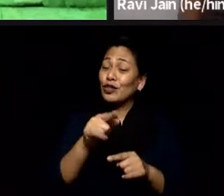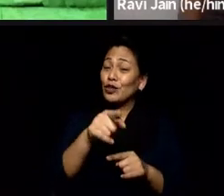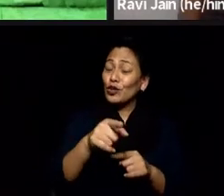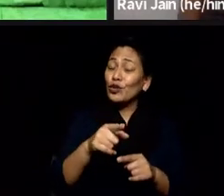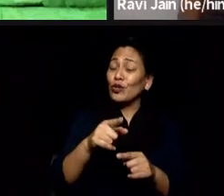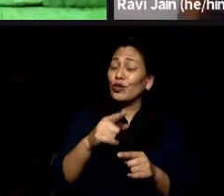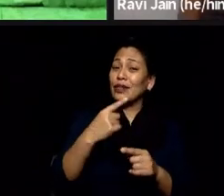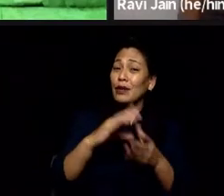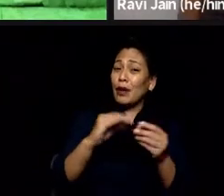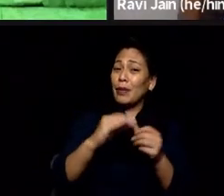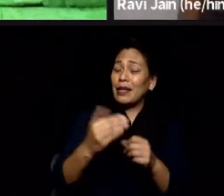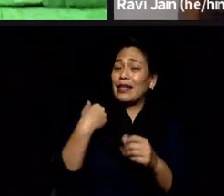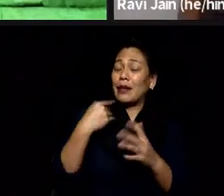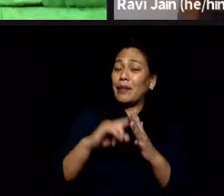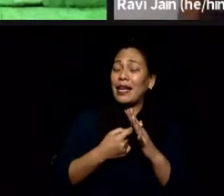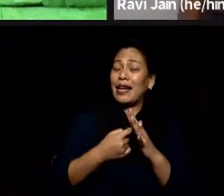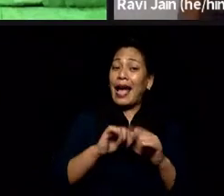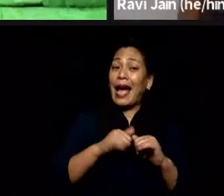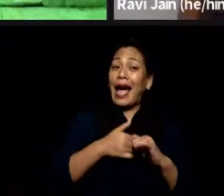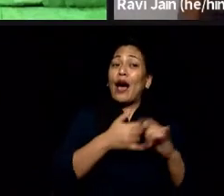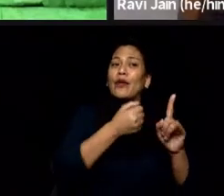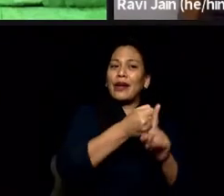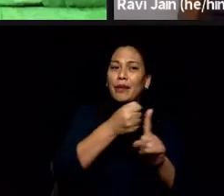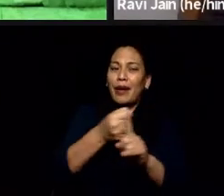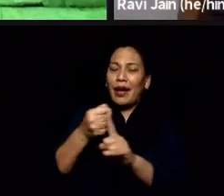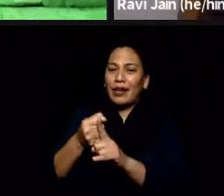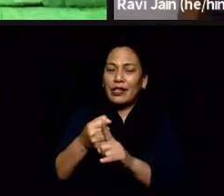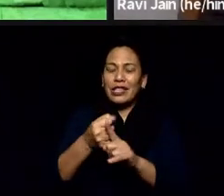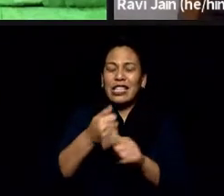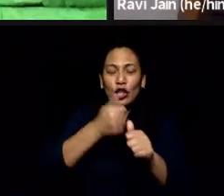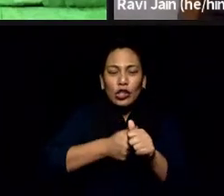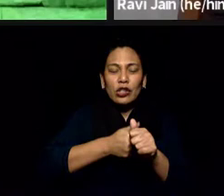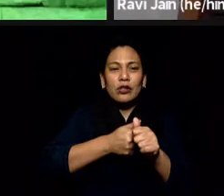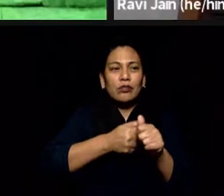affects everyone differently. And